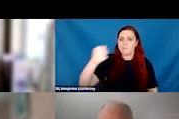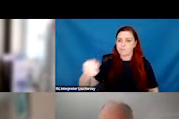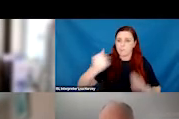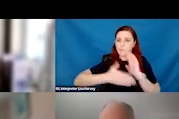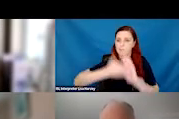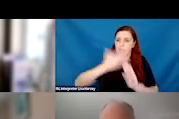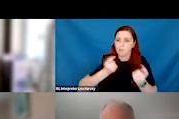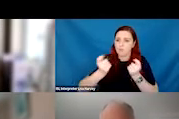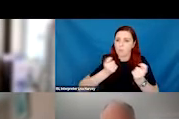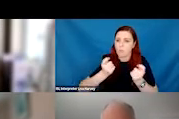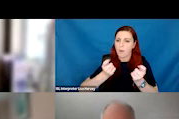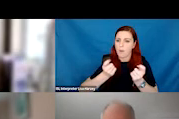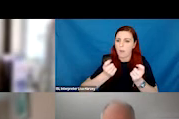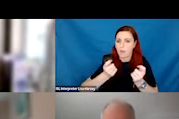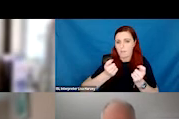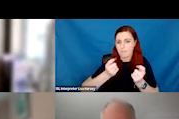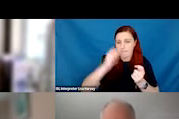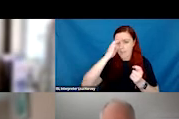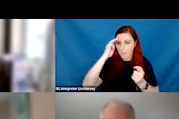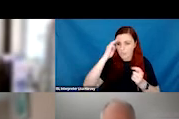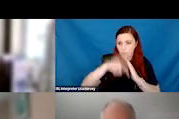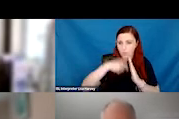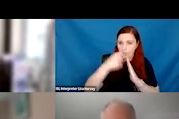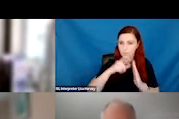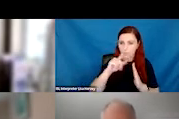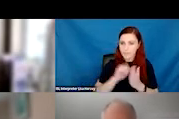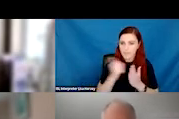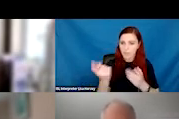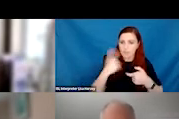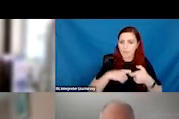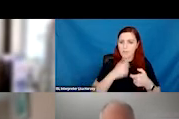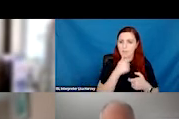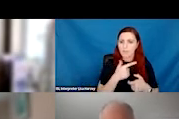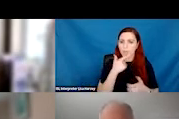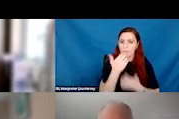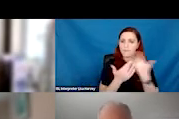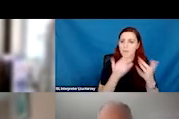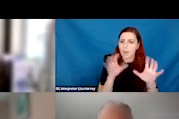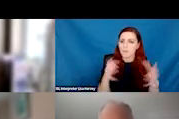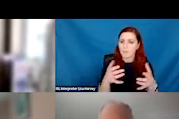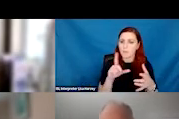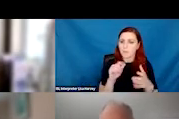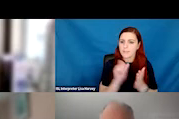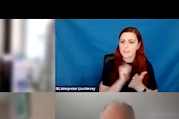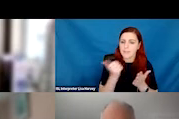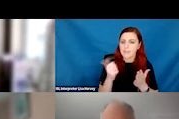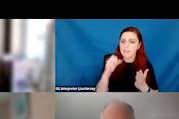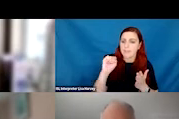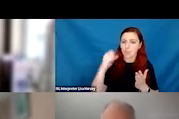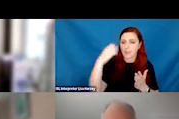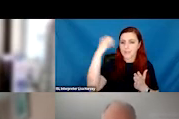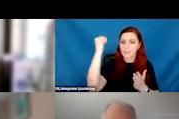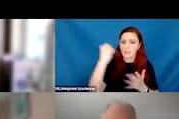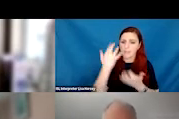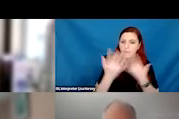Management Project in 2015 and joined Dublin Fire Brigade in 2016 as Senior Executive Fire